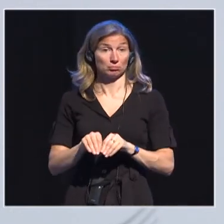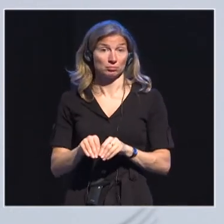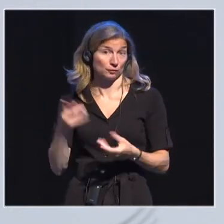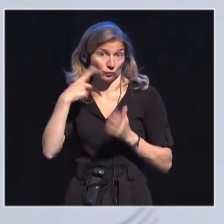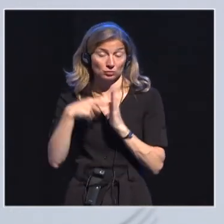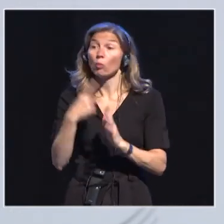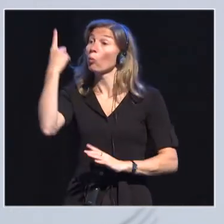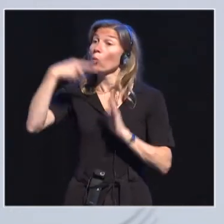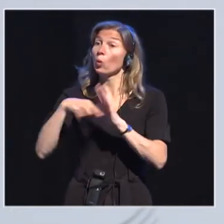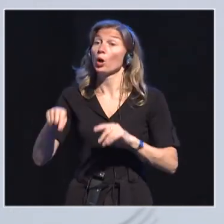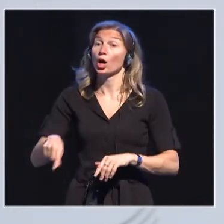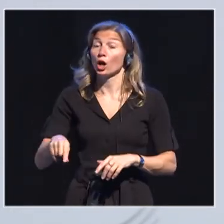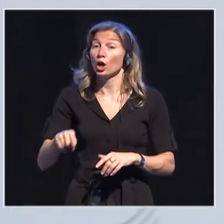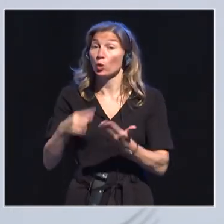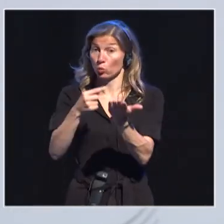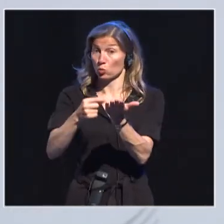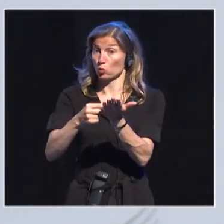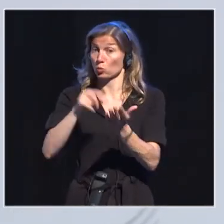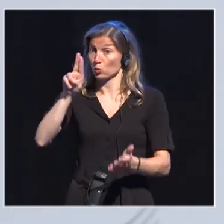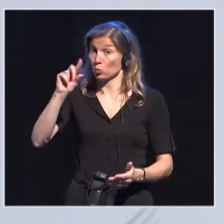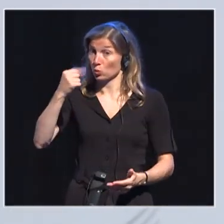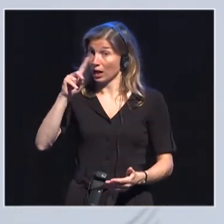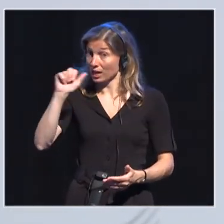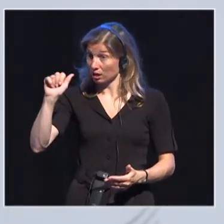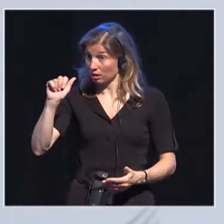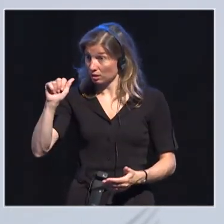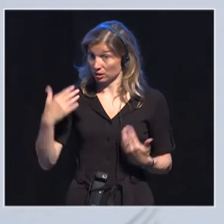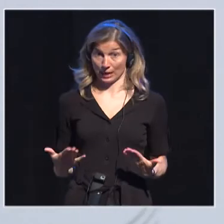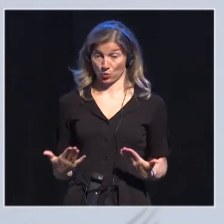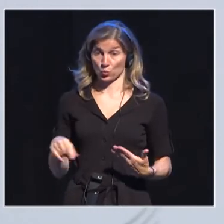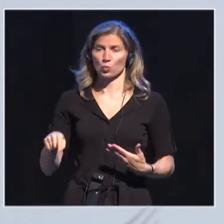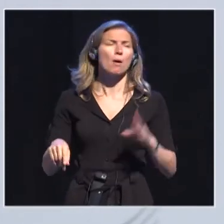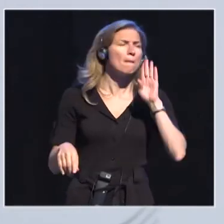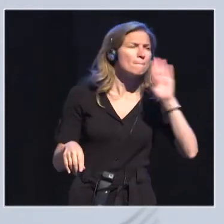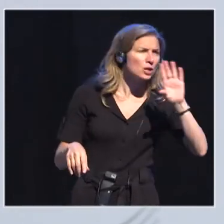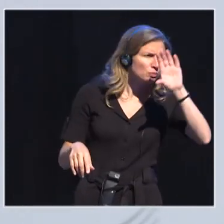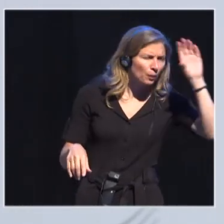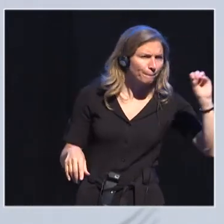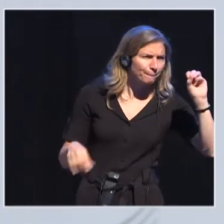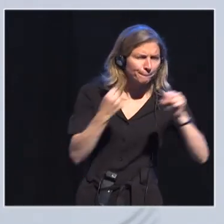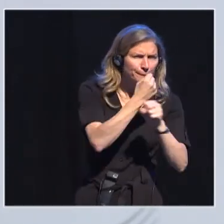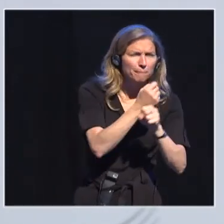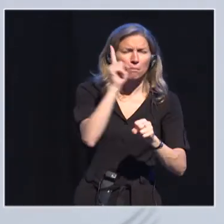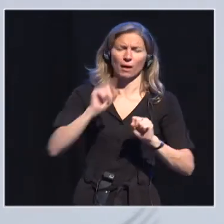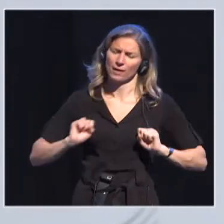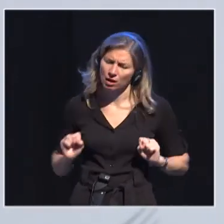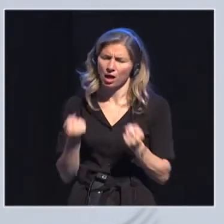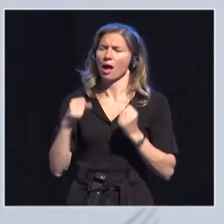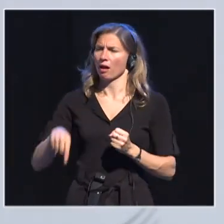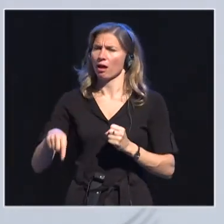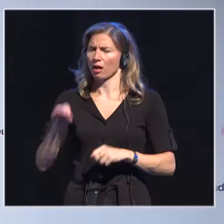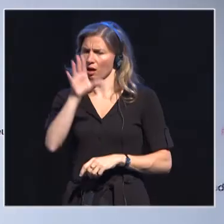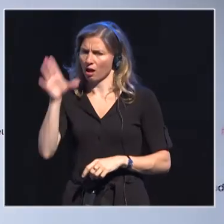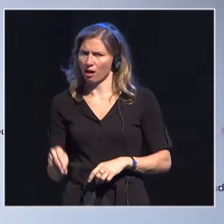doing in Uganda today, together with a Belgian company, but that is mostly active in Africa, on